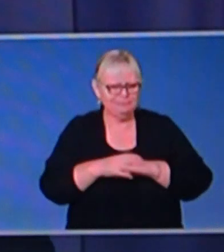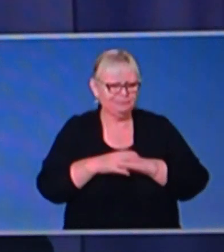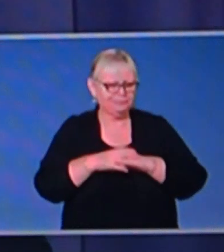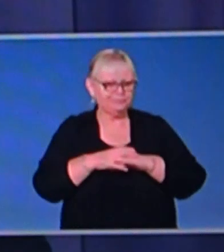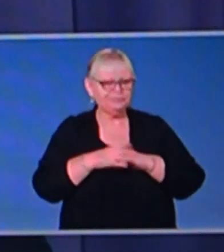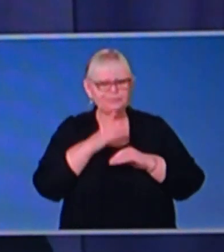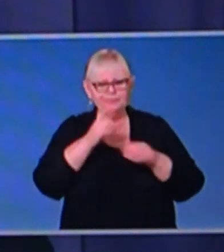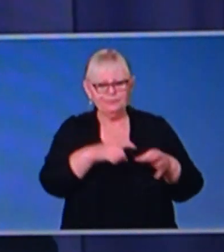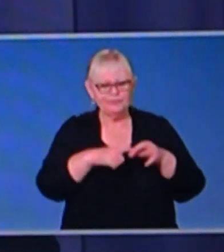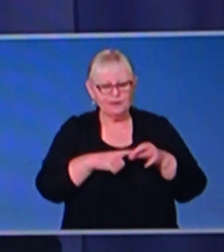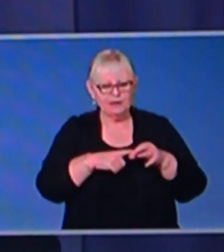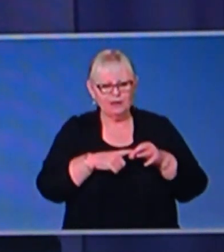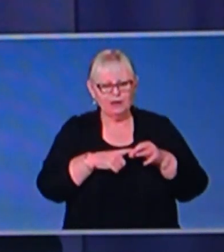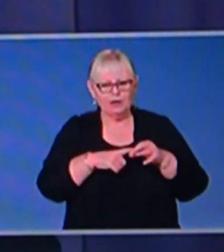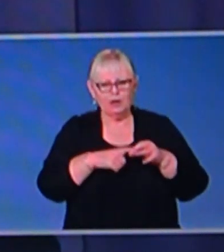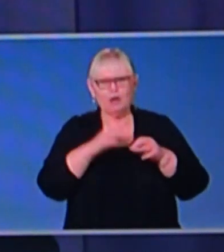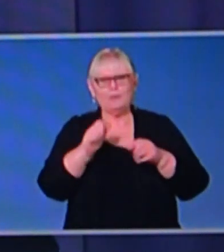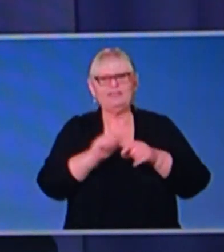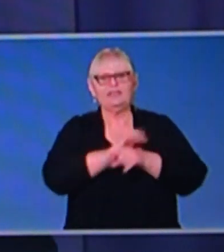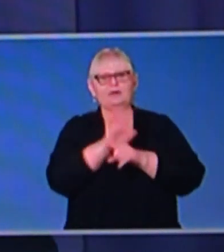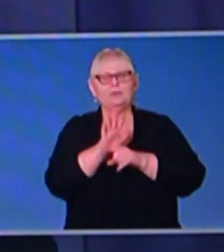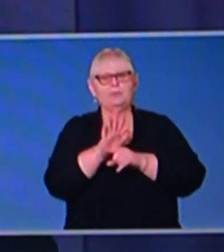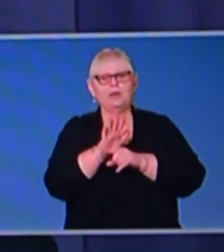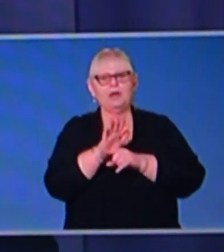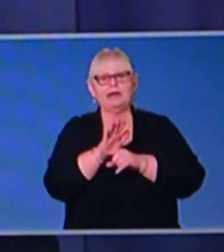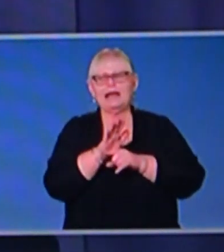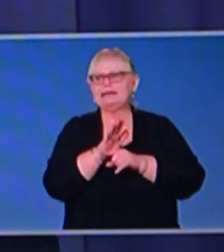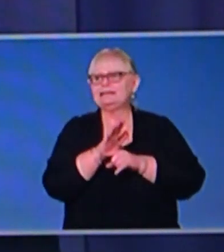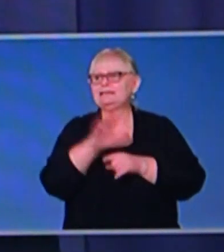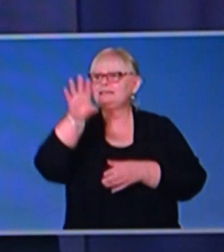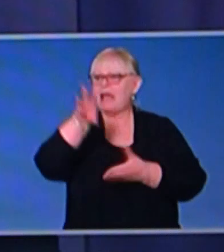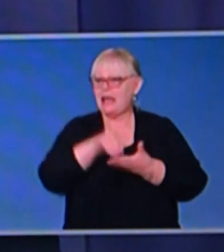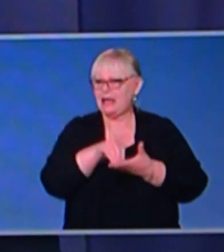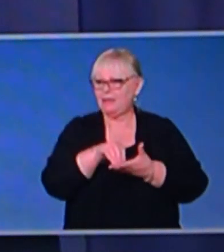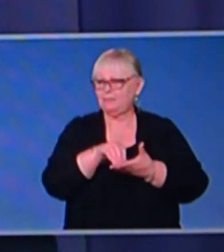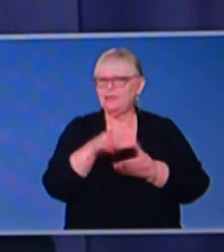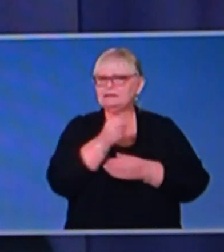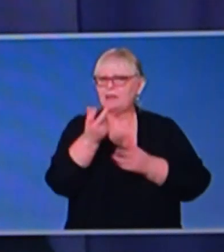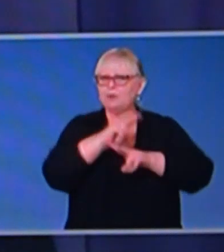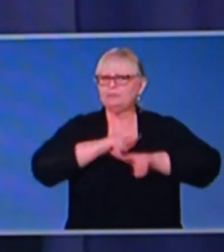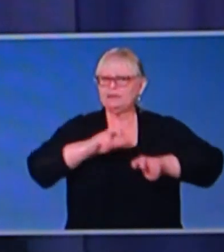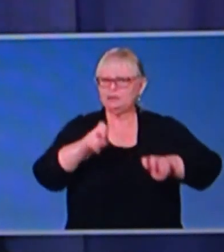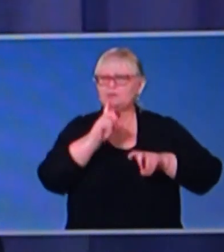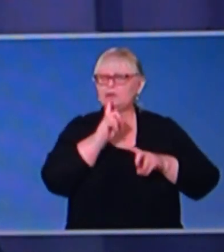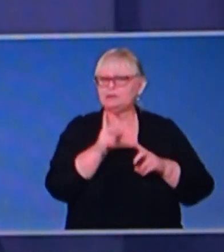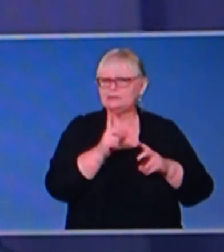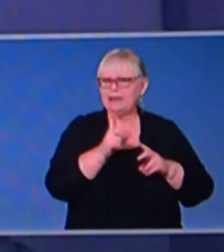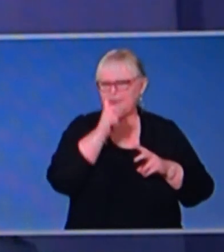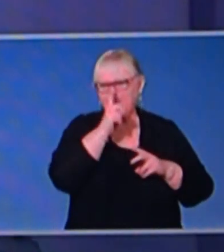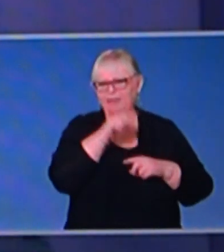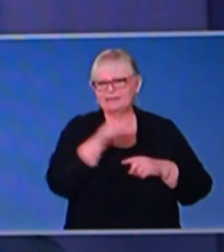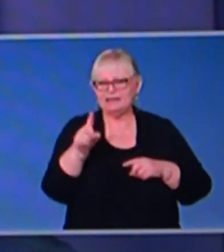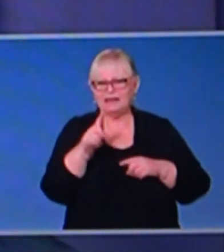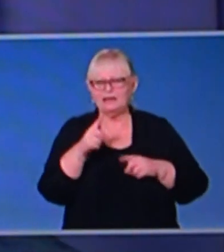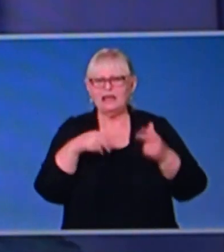In regards to the road ahead, some researchers from a group of 8 universities have argued that